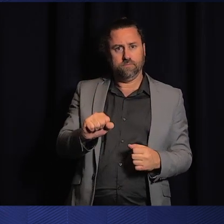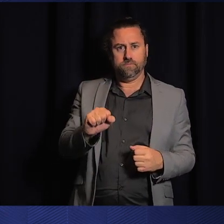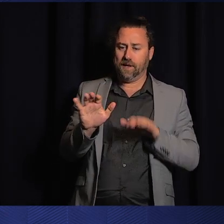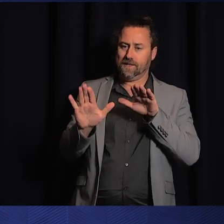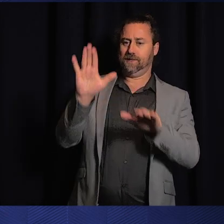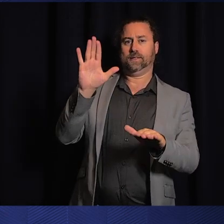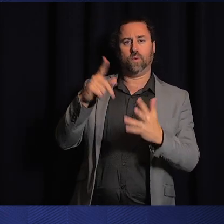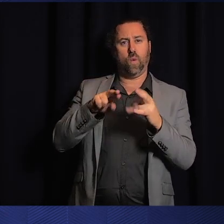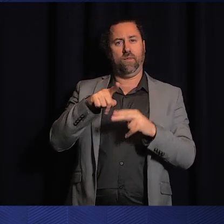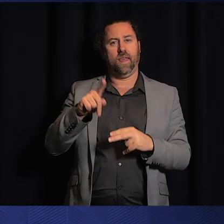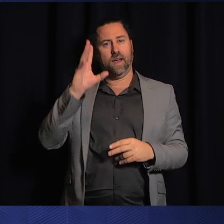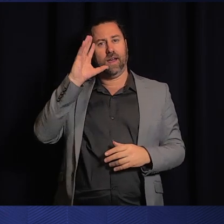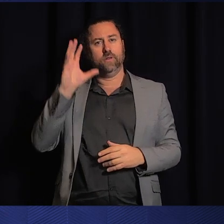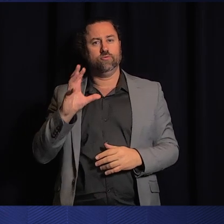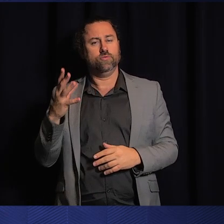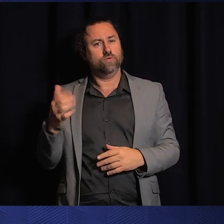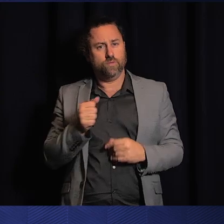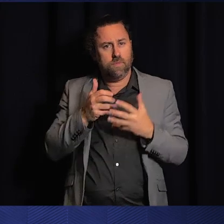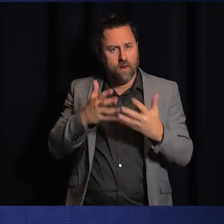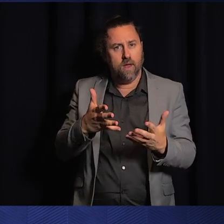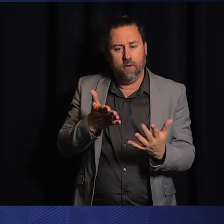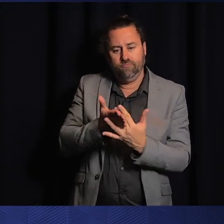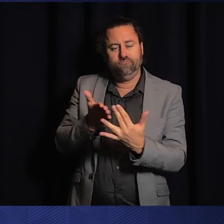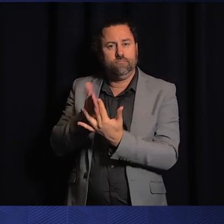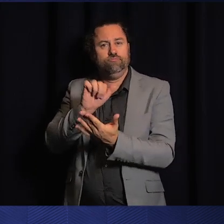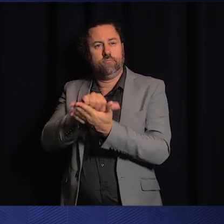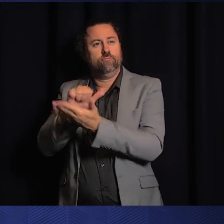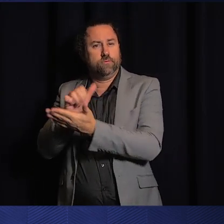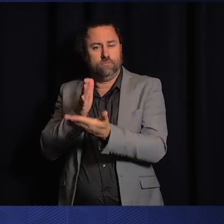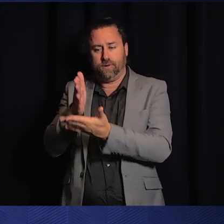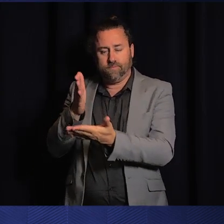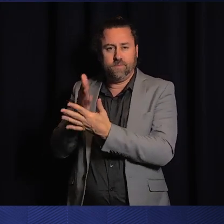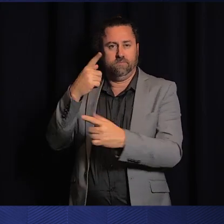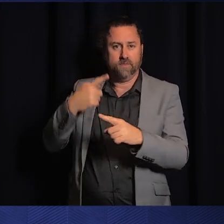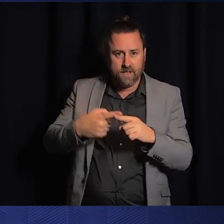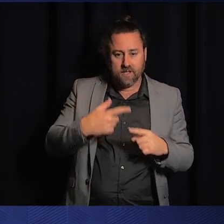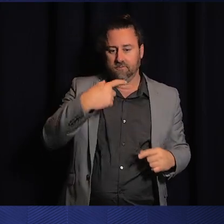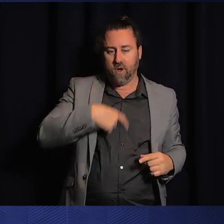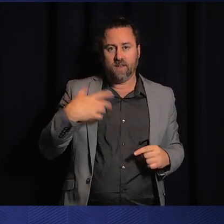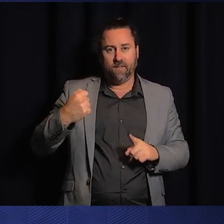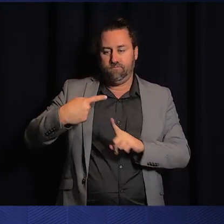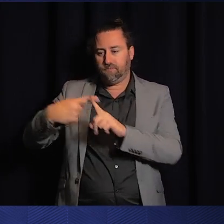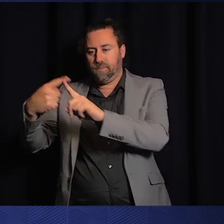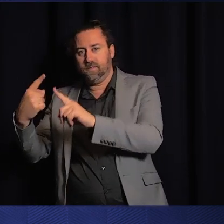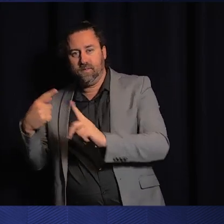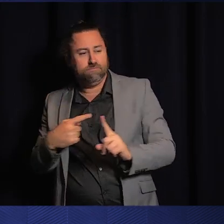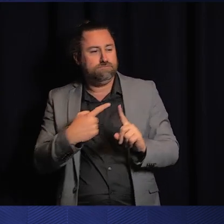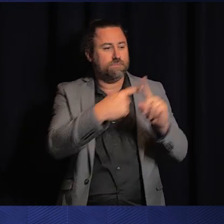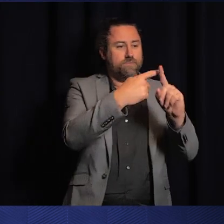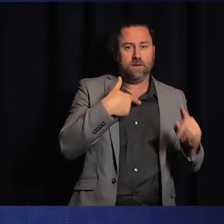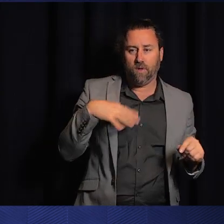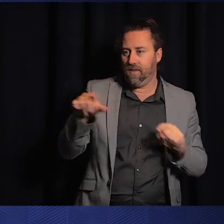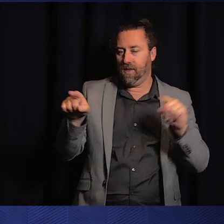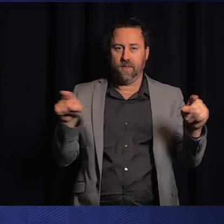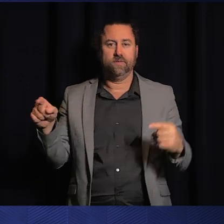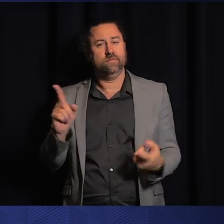duties, multiple aspects that relate to intersectionality, non-discrimination, active and